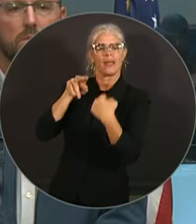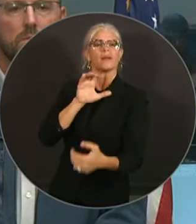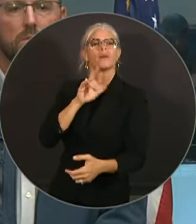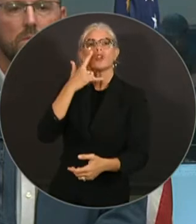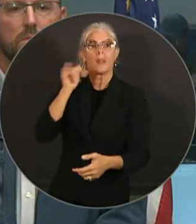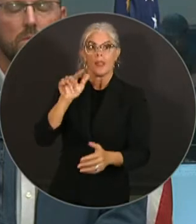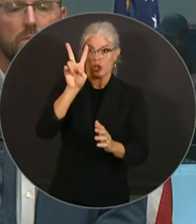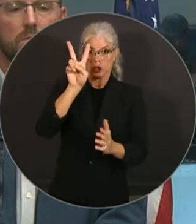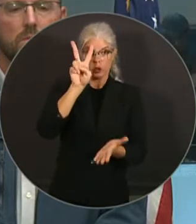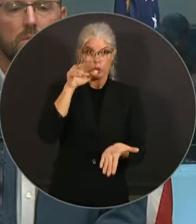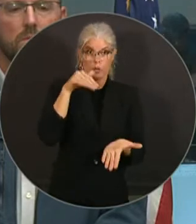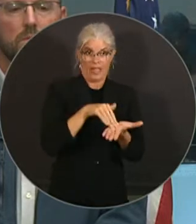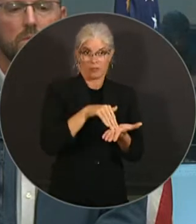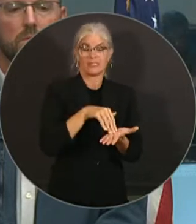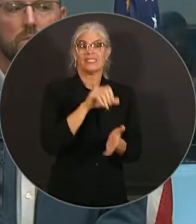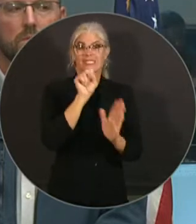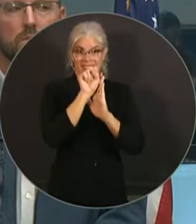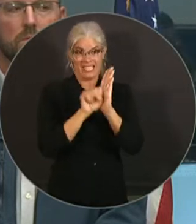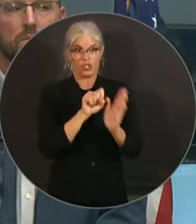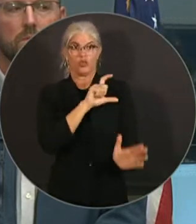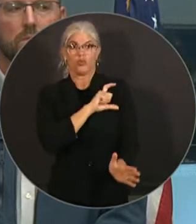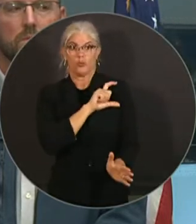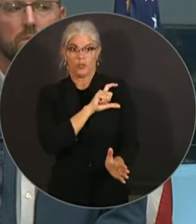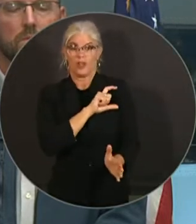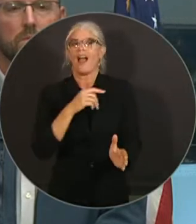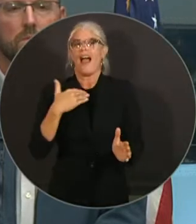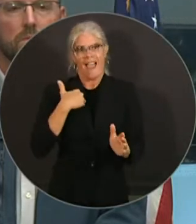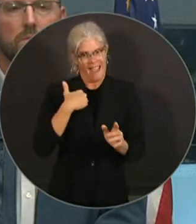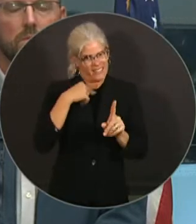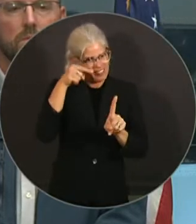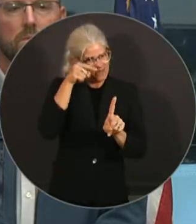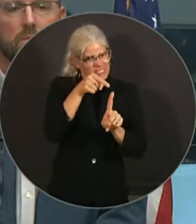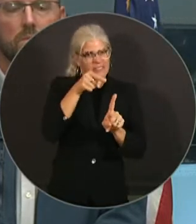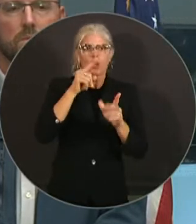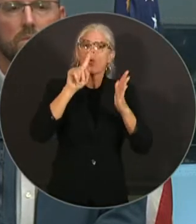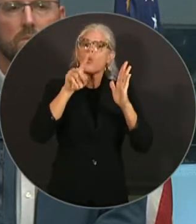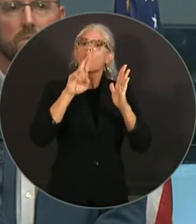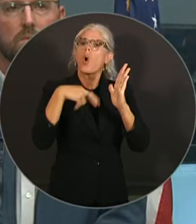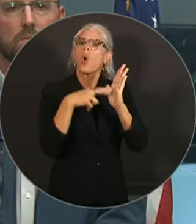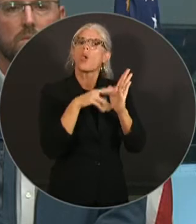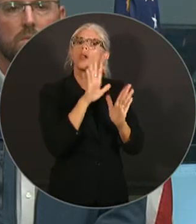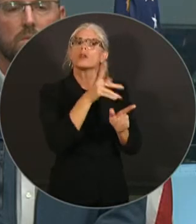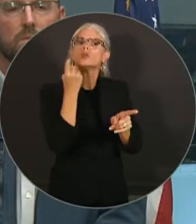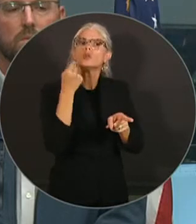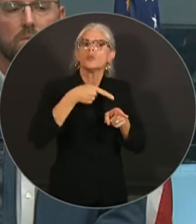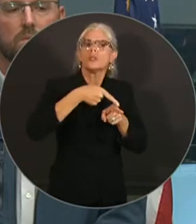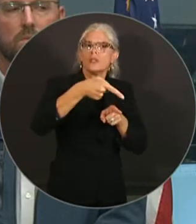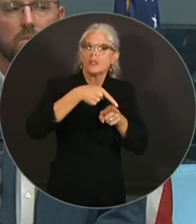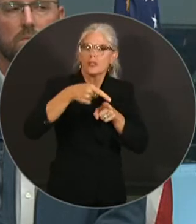troopers are playing some important role in the evacuation process and also the debris removal.